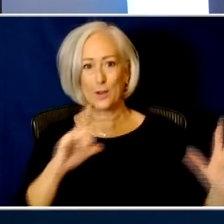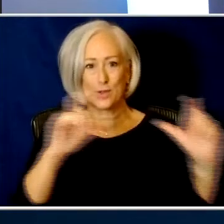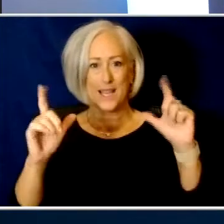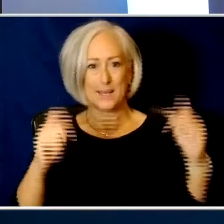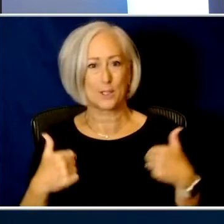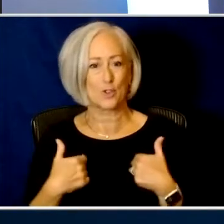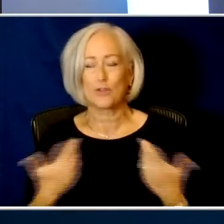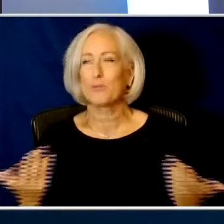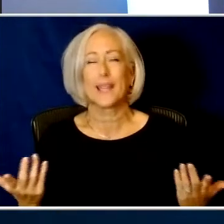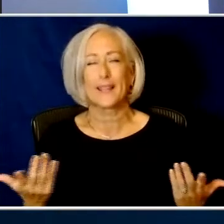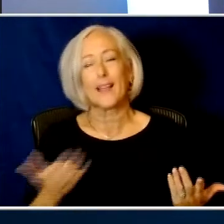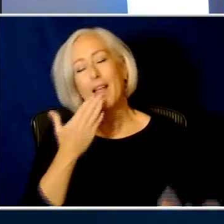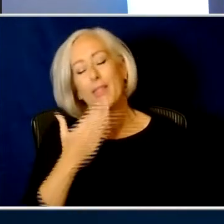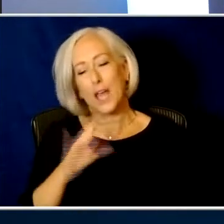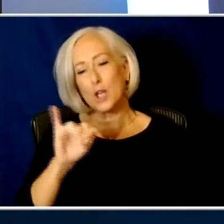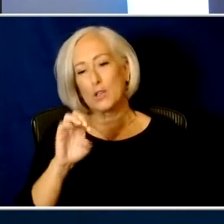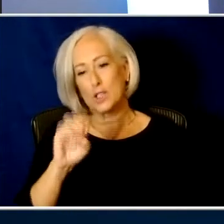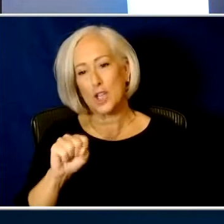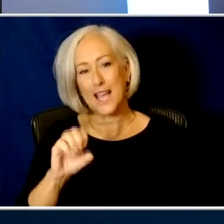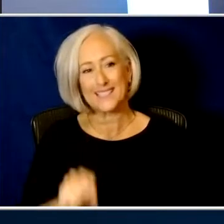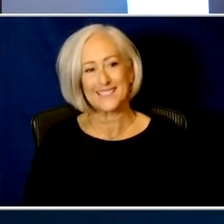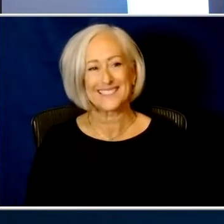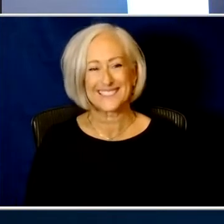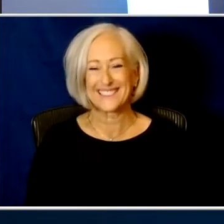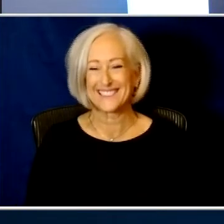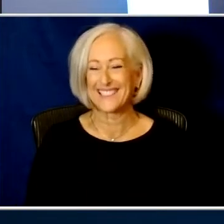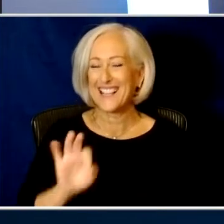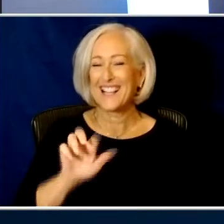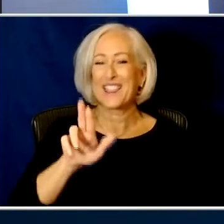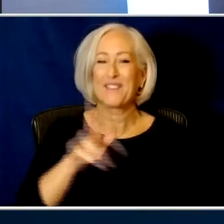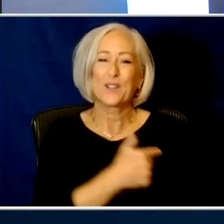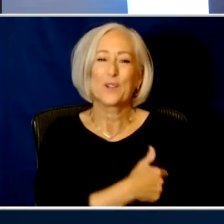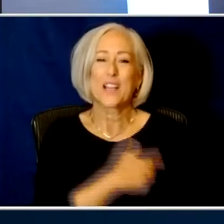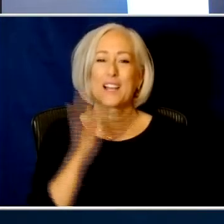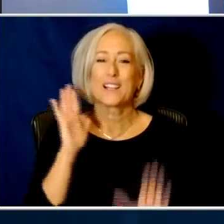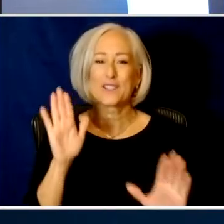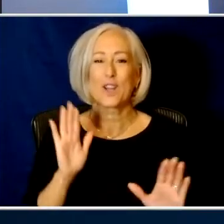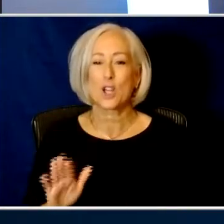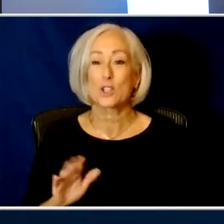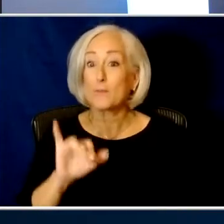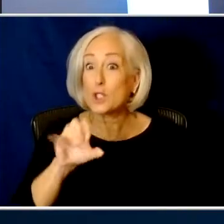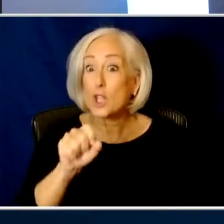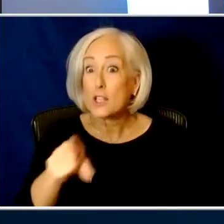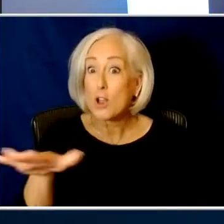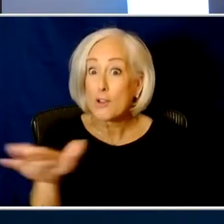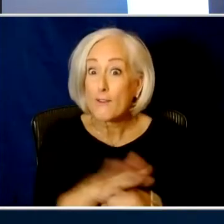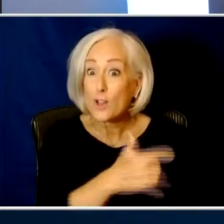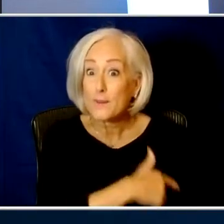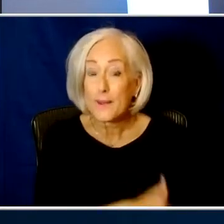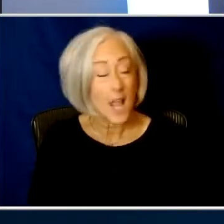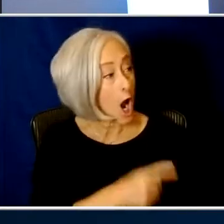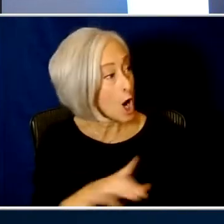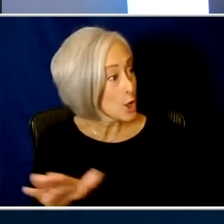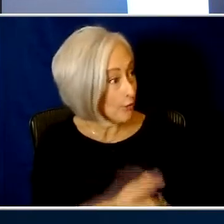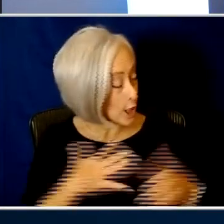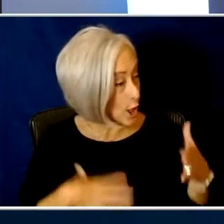Here we this go. look you have. Thank going you. on. How about that? I wore my tank top so I could look a little more like Hawkeye. How's that work? And please turn down the